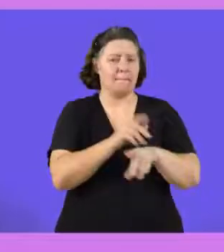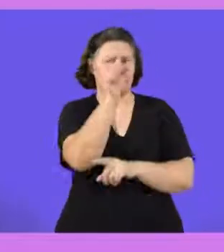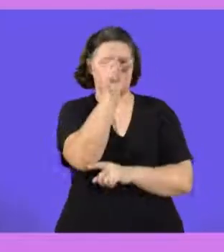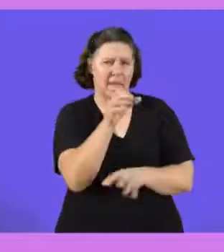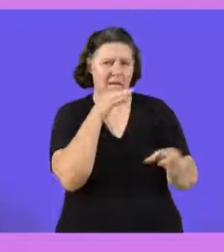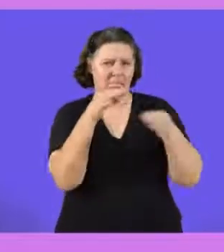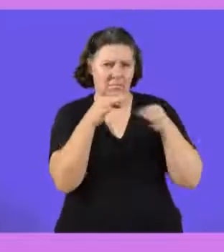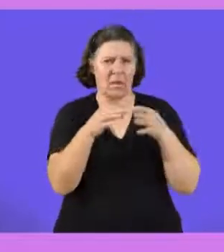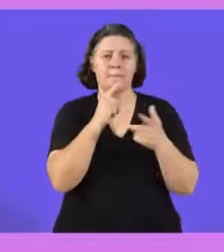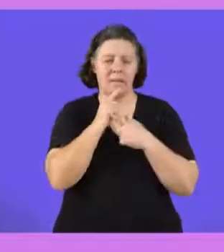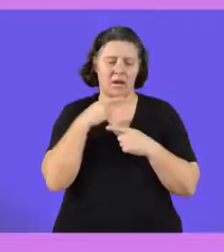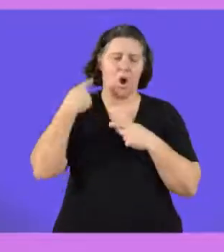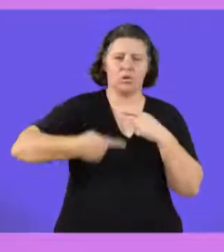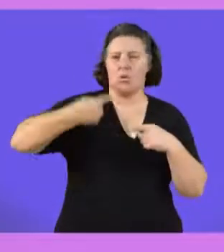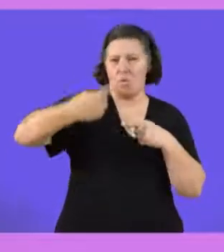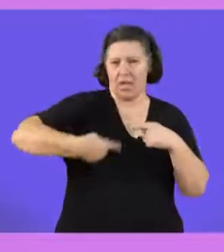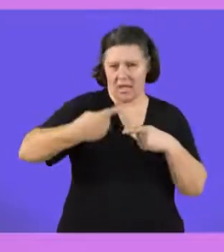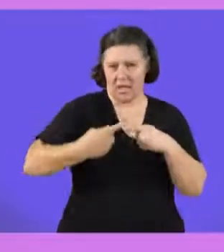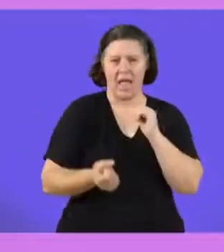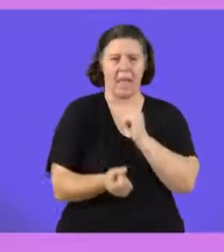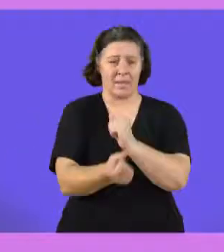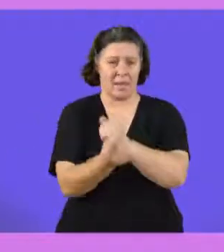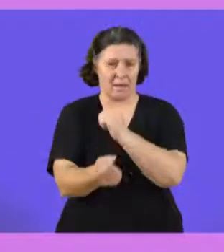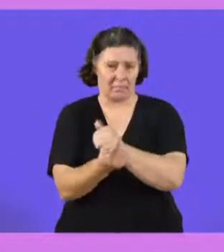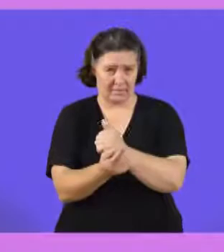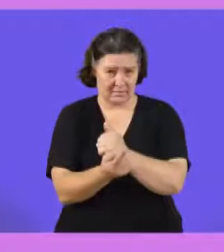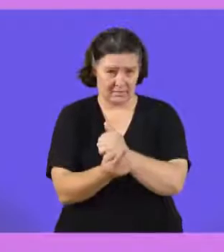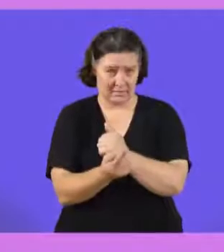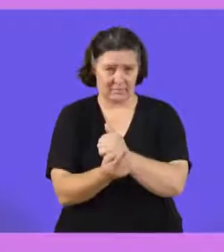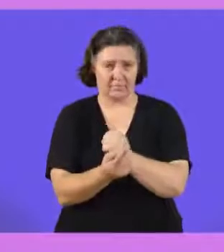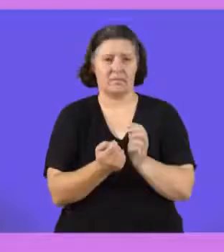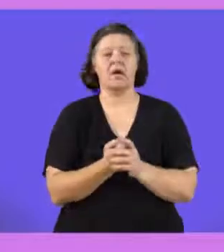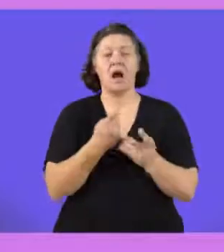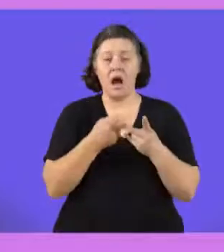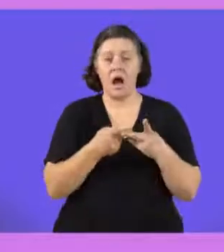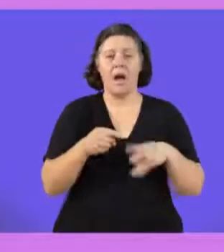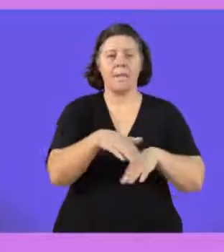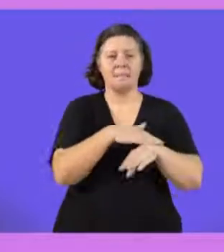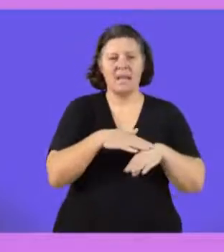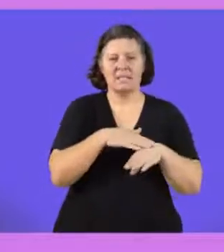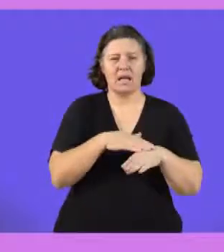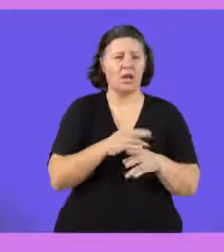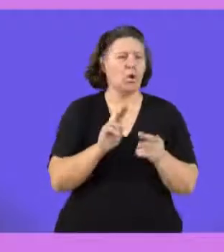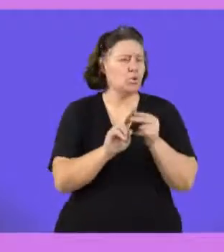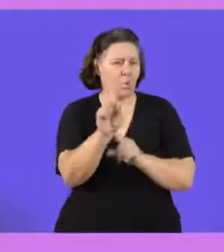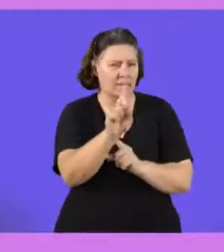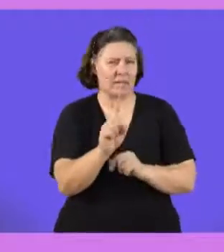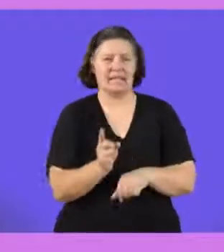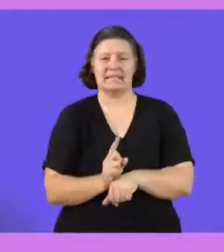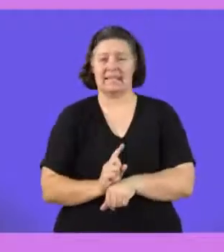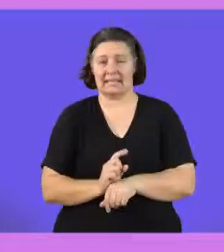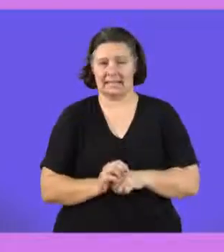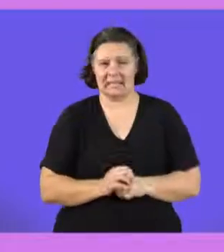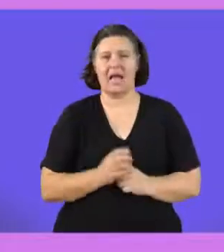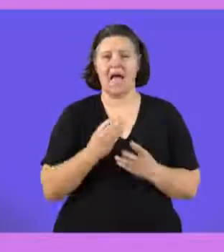definition of time. That is an ongoing sequence of events that is taking place. The basic unit of time is seconds, and